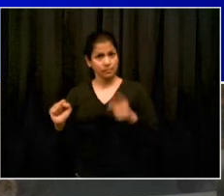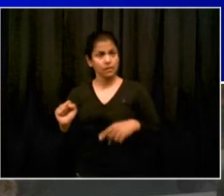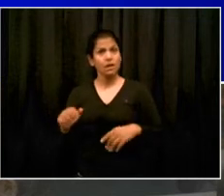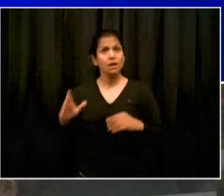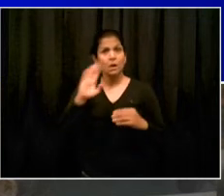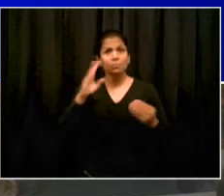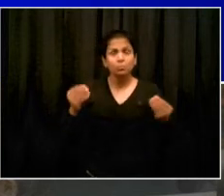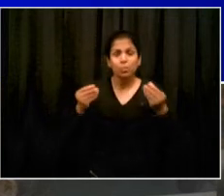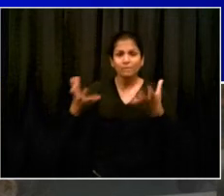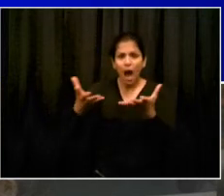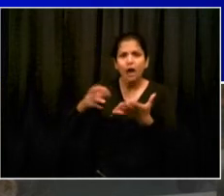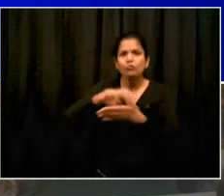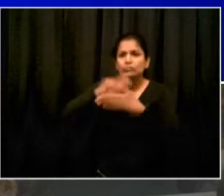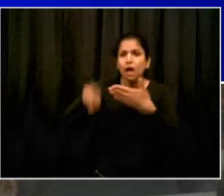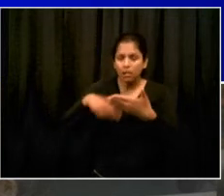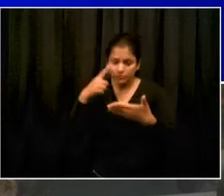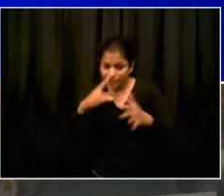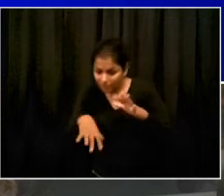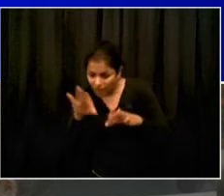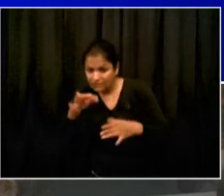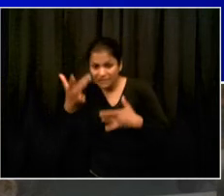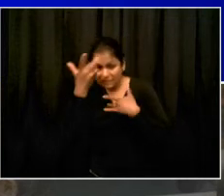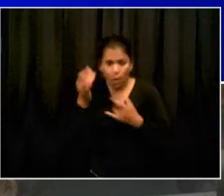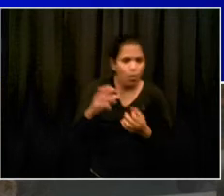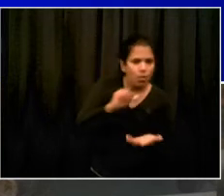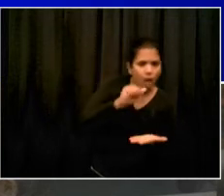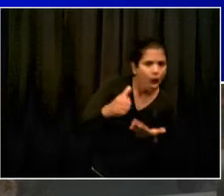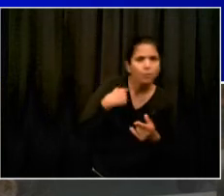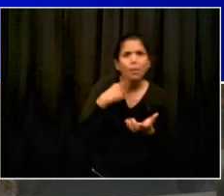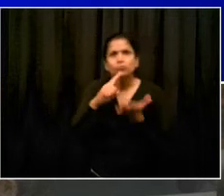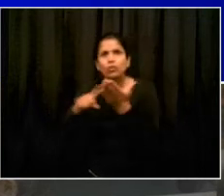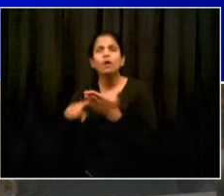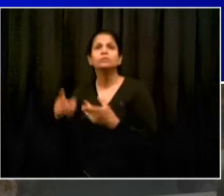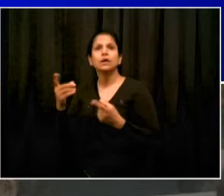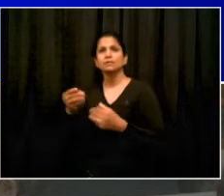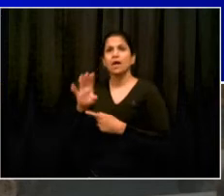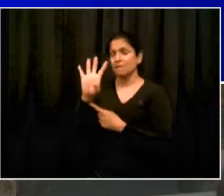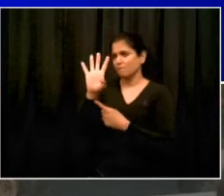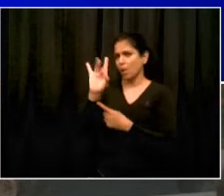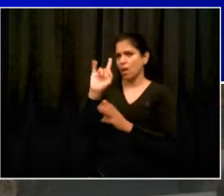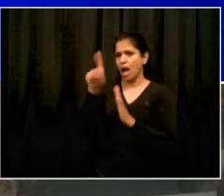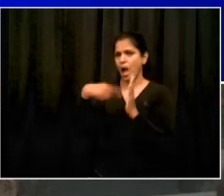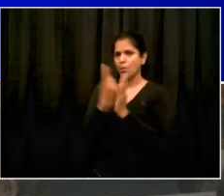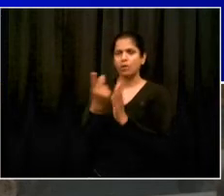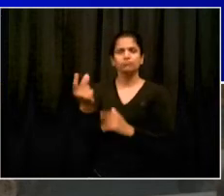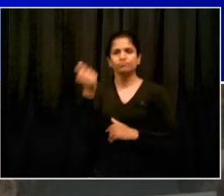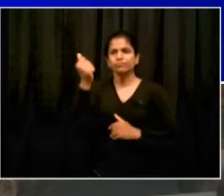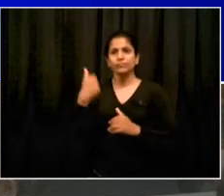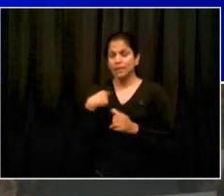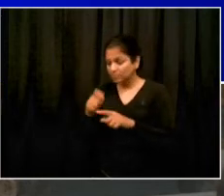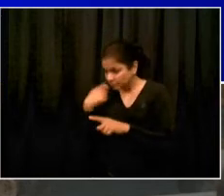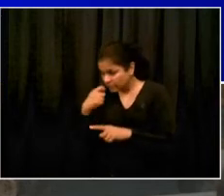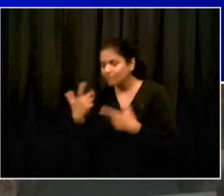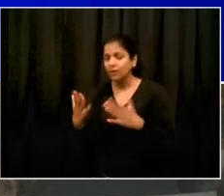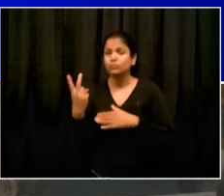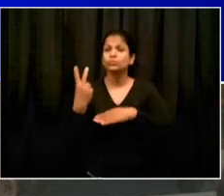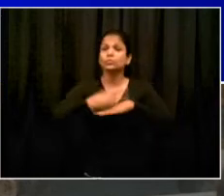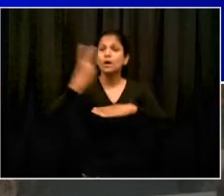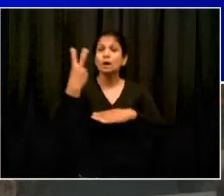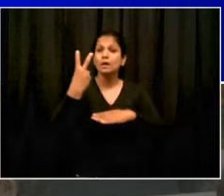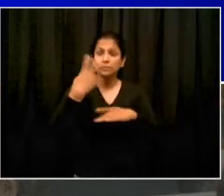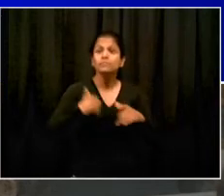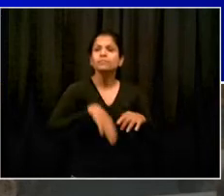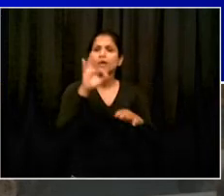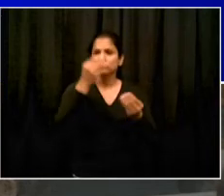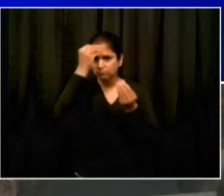kids within 48 hours, and they'll know exactly what's happening. What we're asking parents to do is to help us out by sending